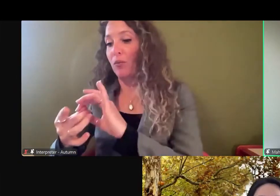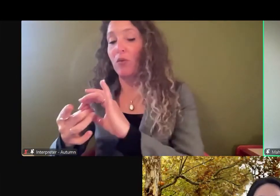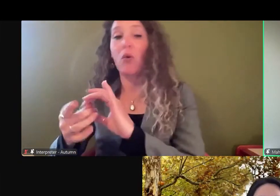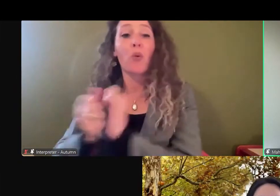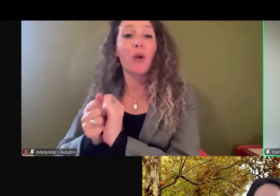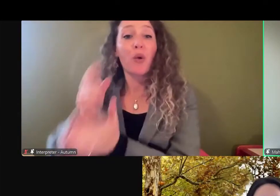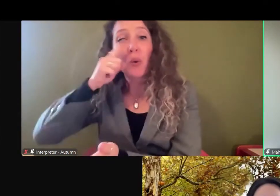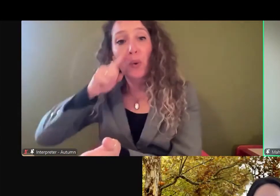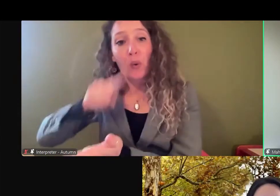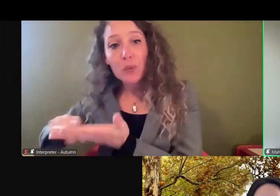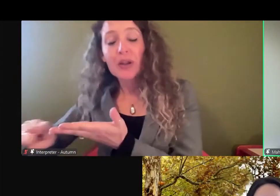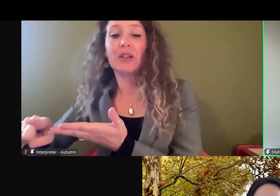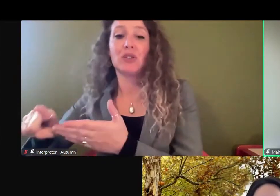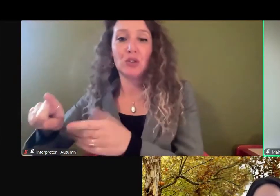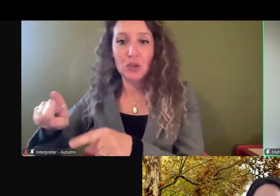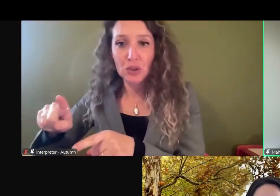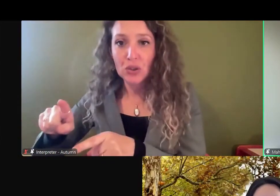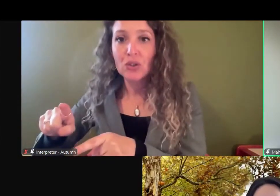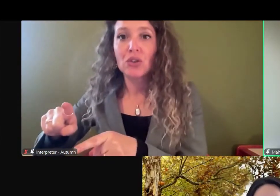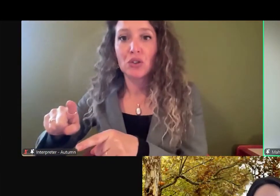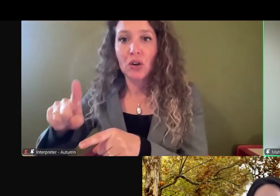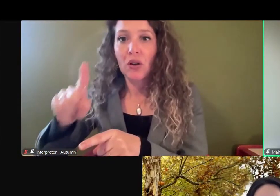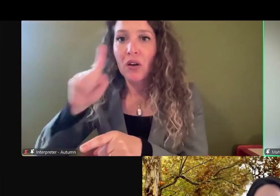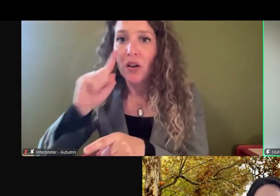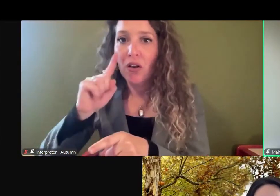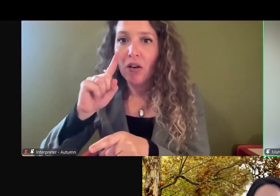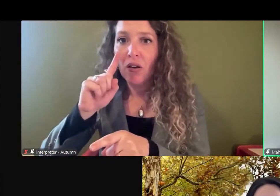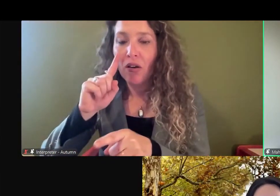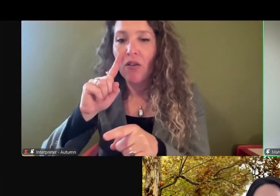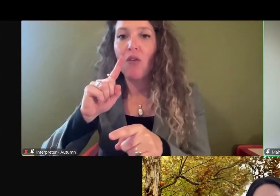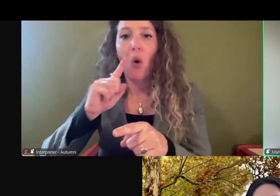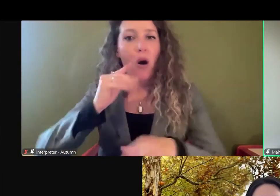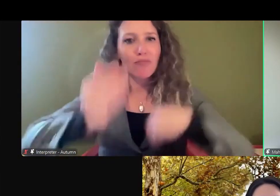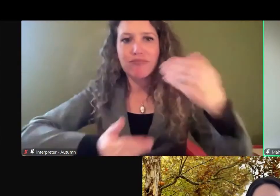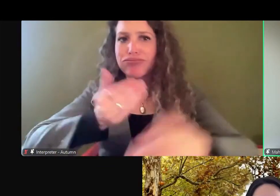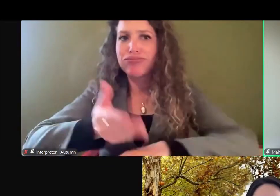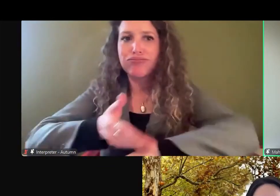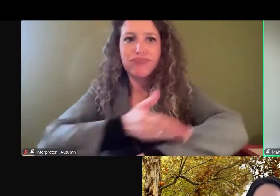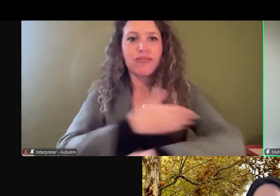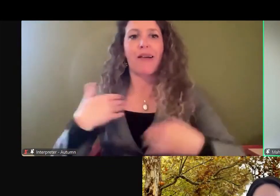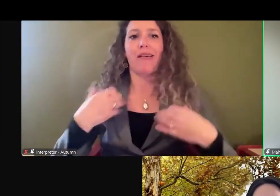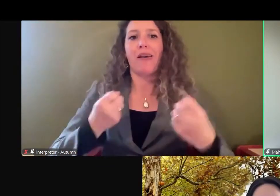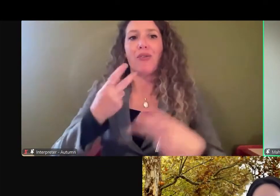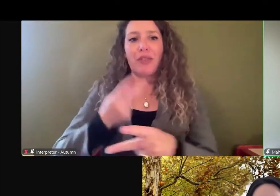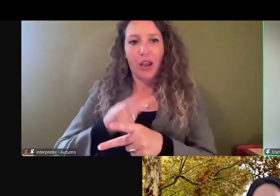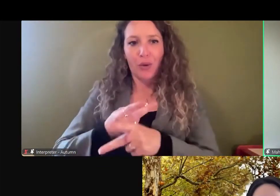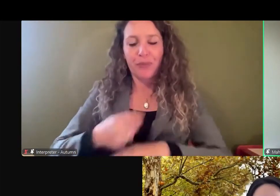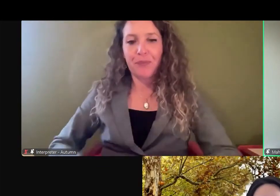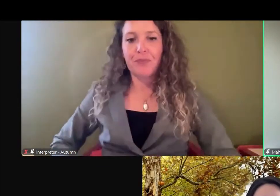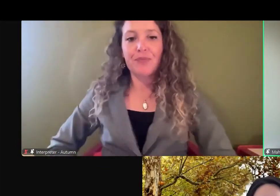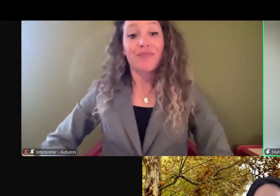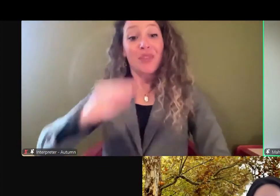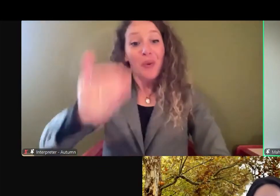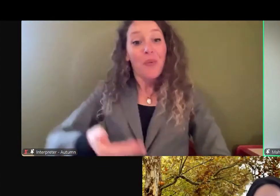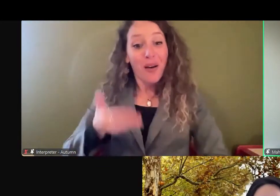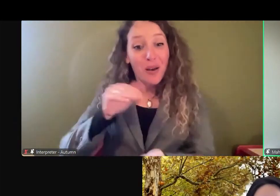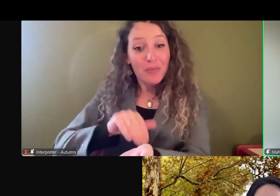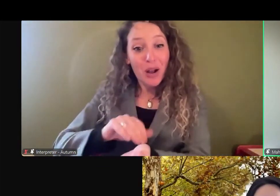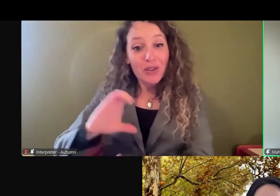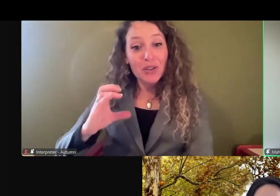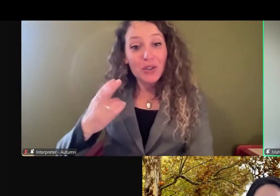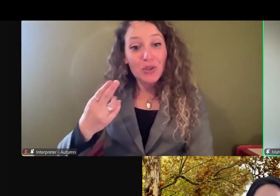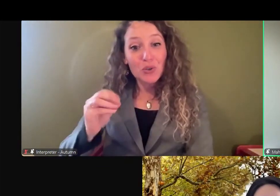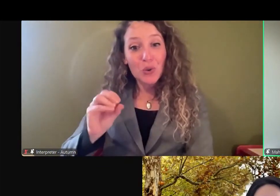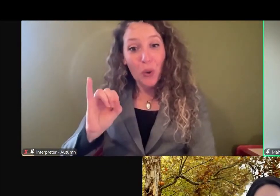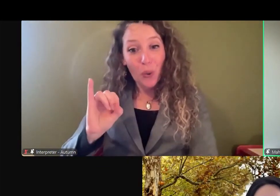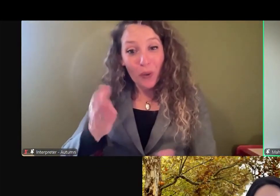advance disability-inclusive healthcare. Let's give a warm welcome to Dr. Cho. Dr. Cho, the